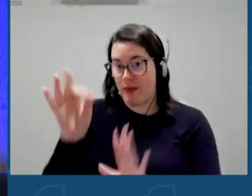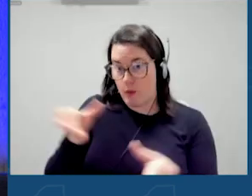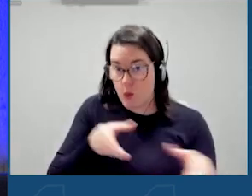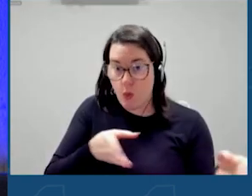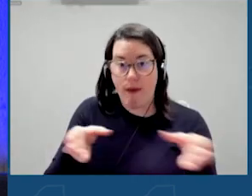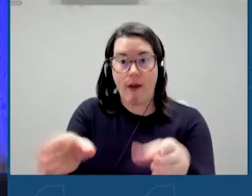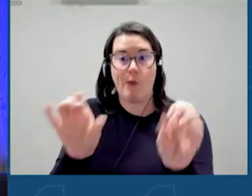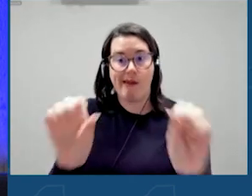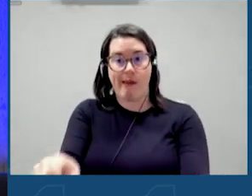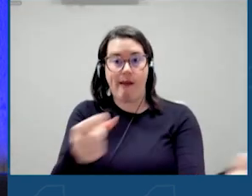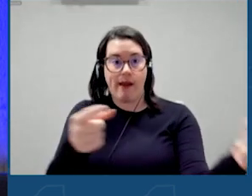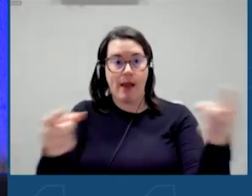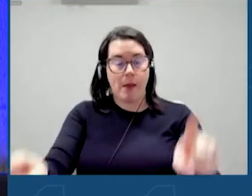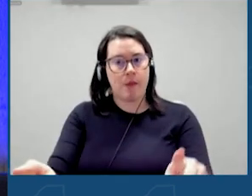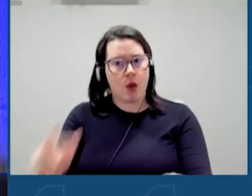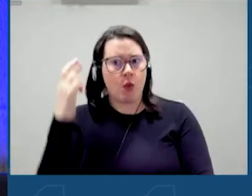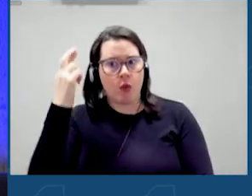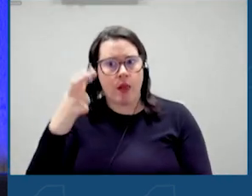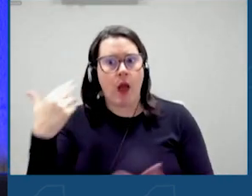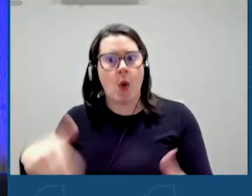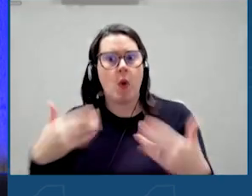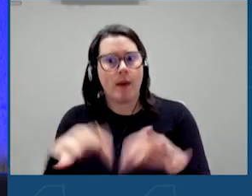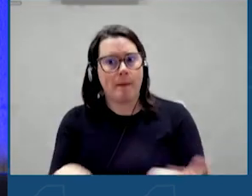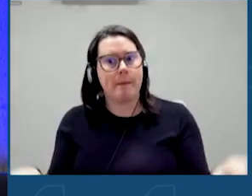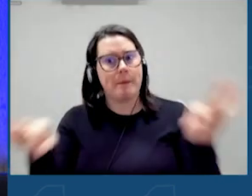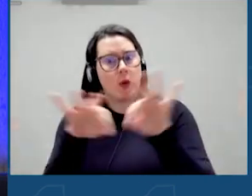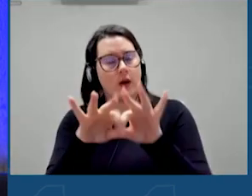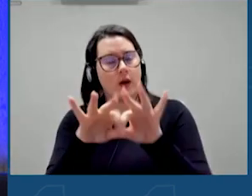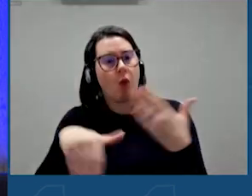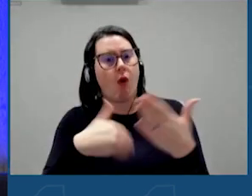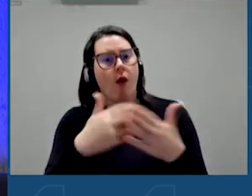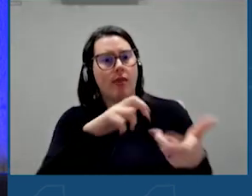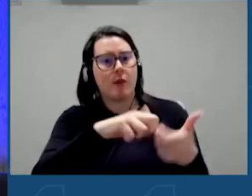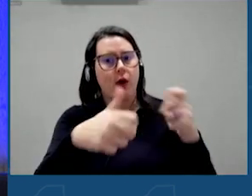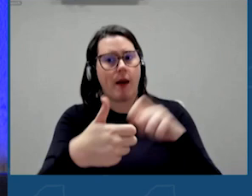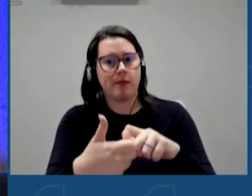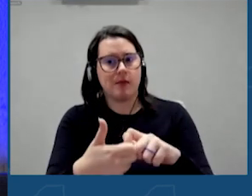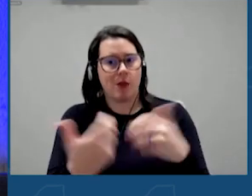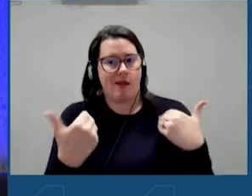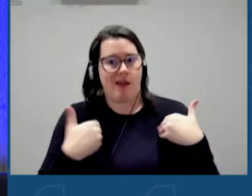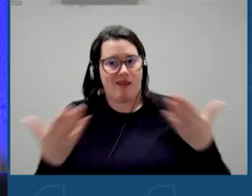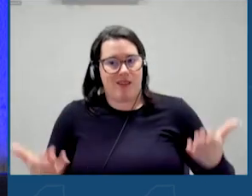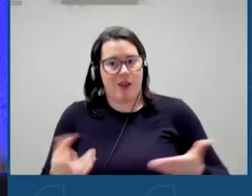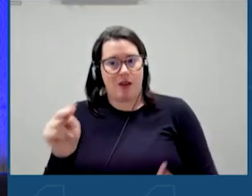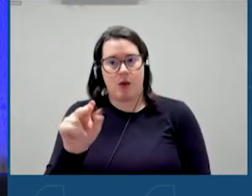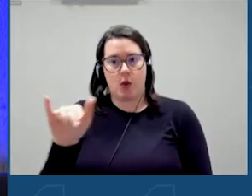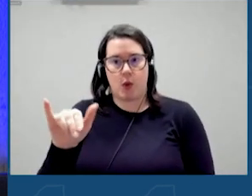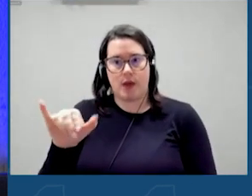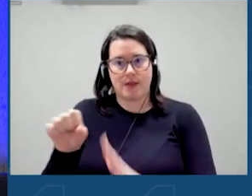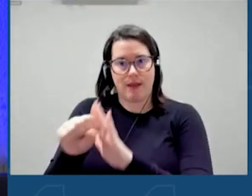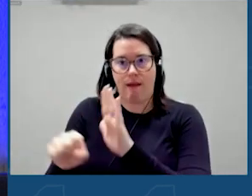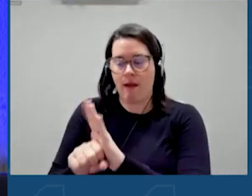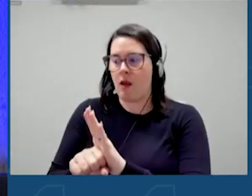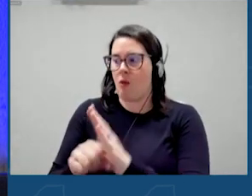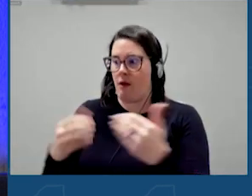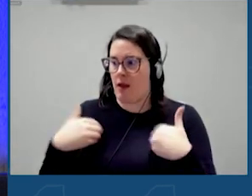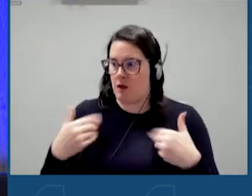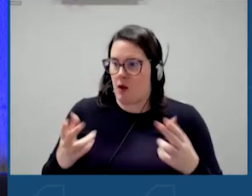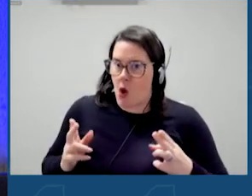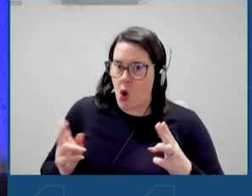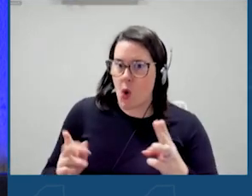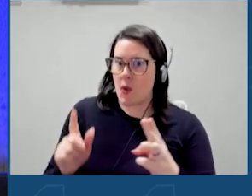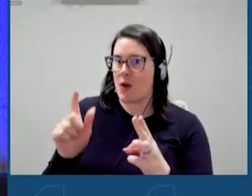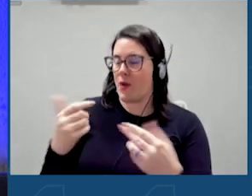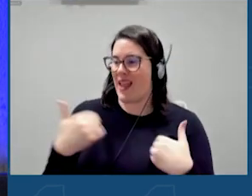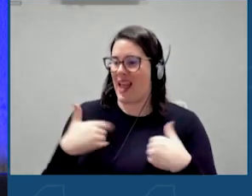realized the urgency, and that's how I approach all the problems we have here in New York State, with a sense of urgency that we have a finite amount